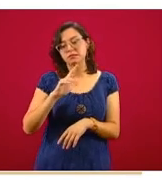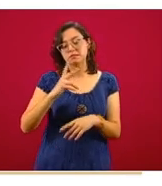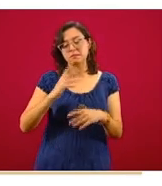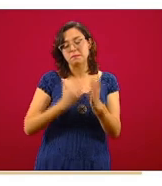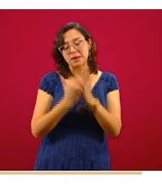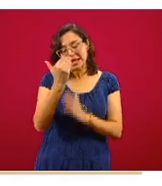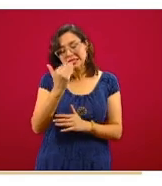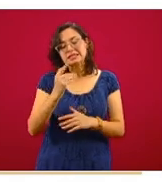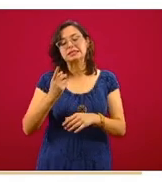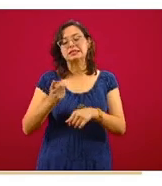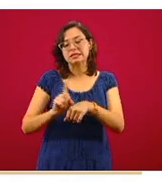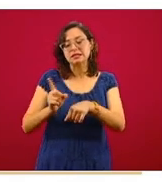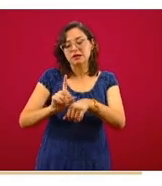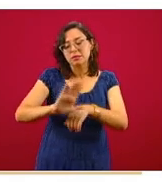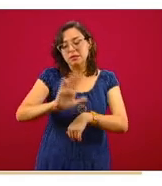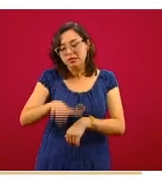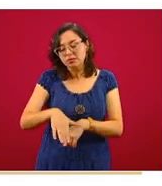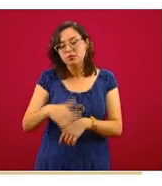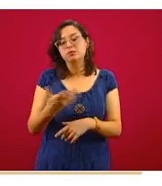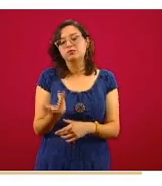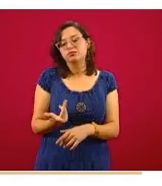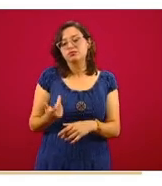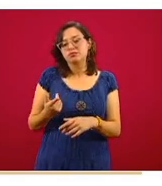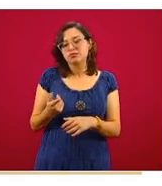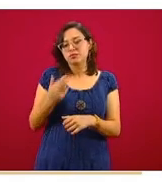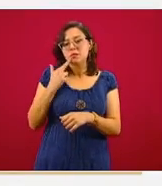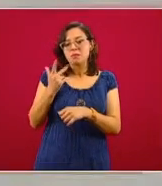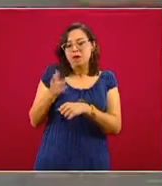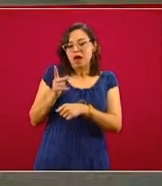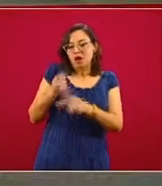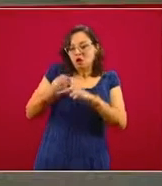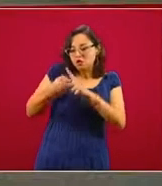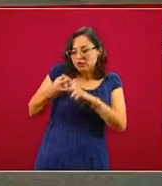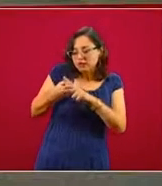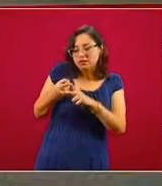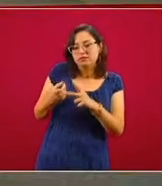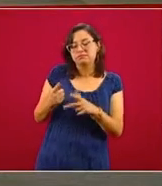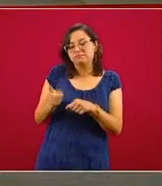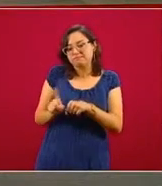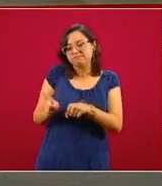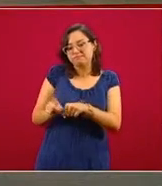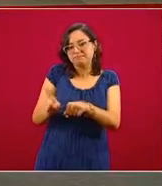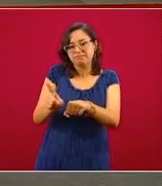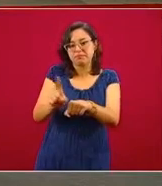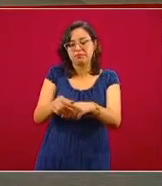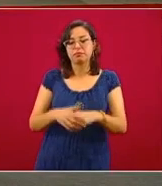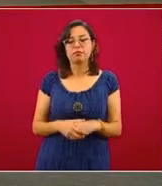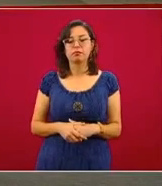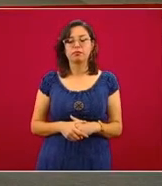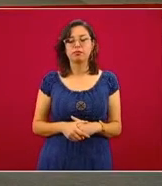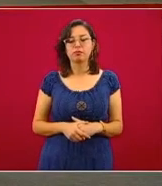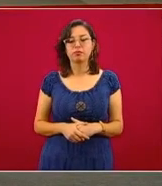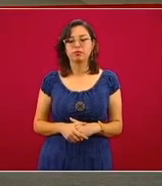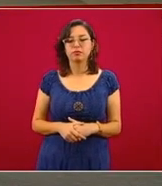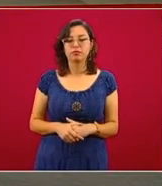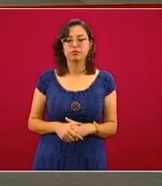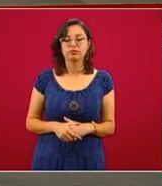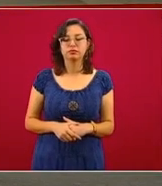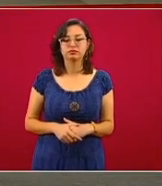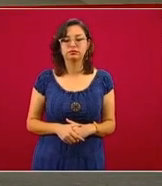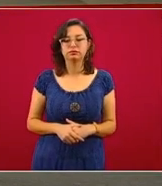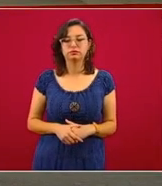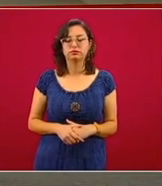sections could turn into blue, or at least a part of them could turn into blue, depending on the